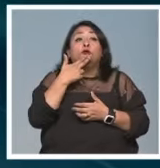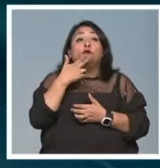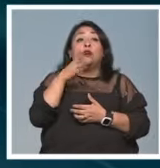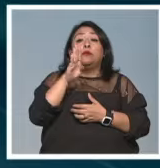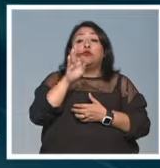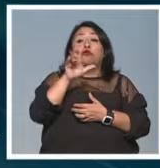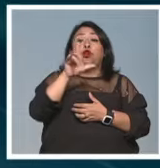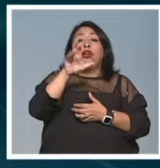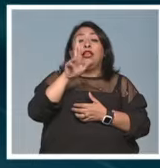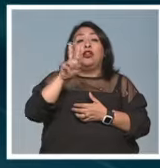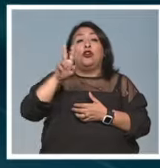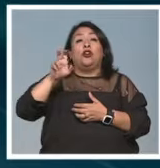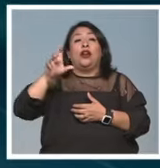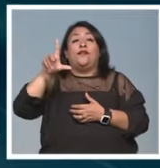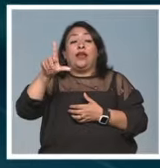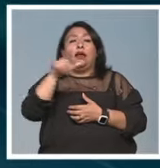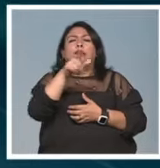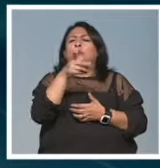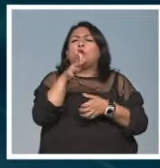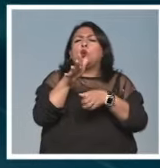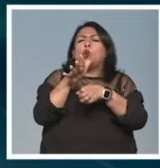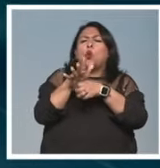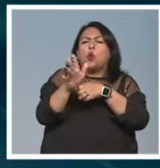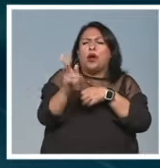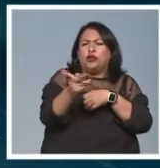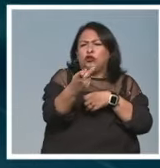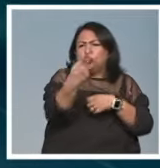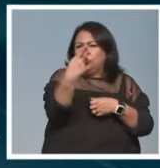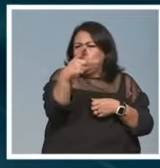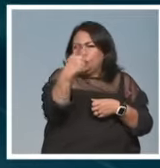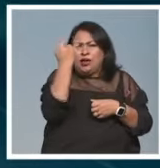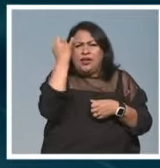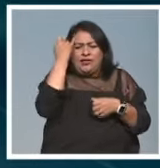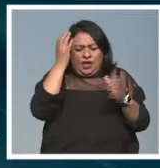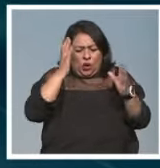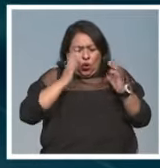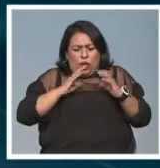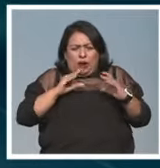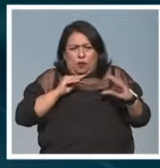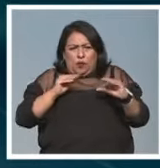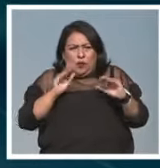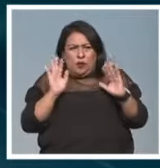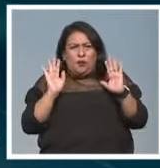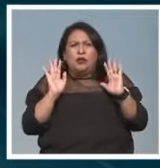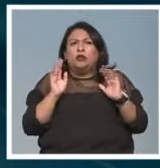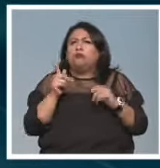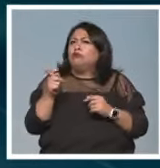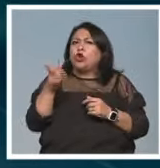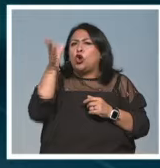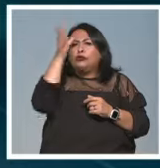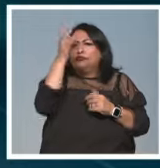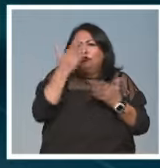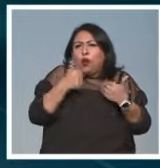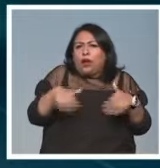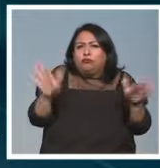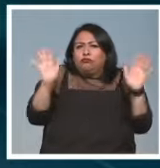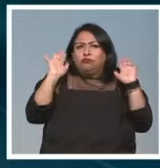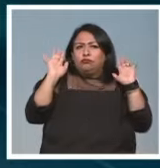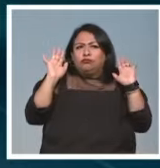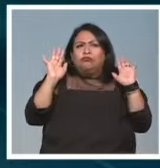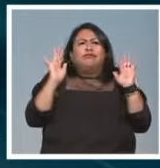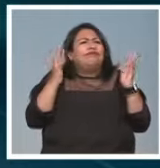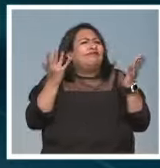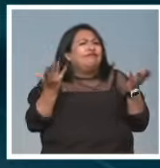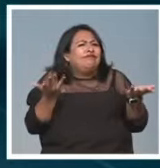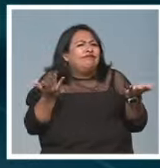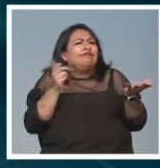Ravel. What would be yours, this conception of the body moving? That there's no conception. So what is